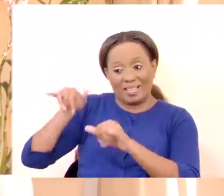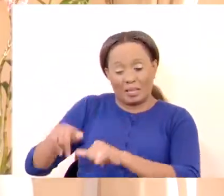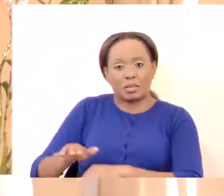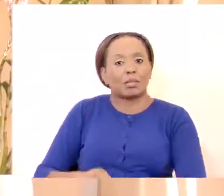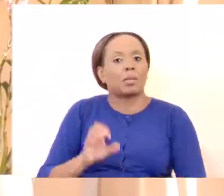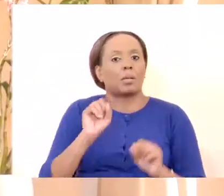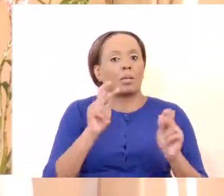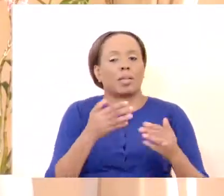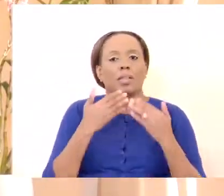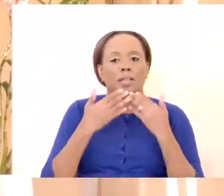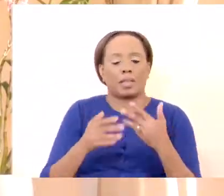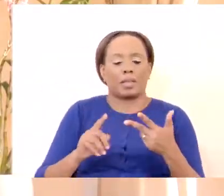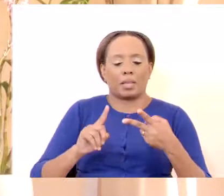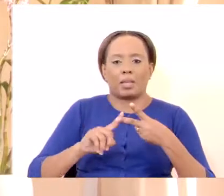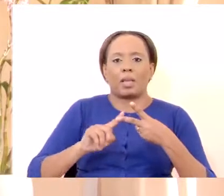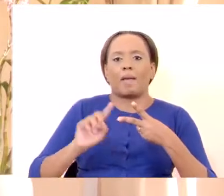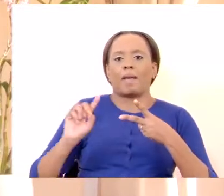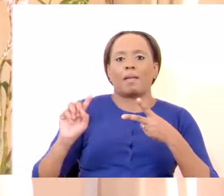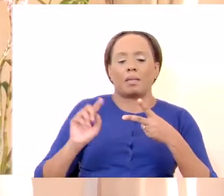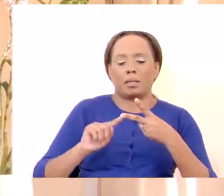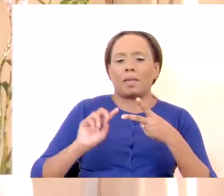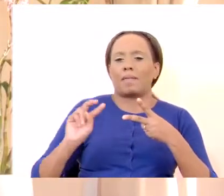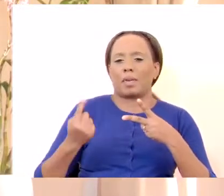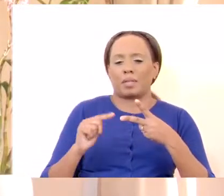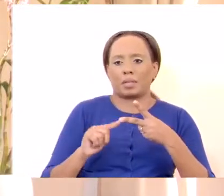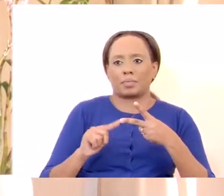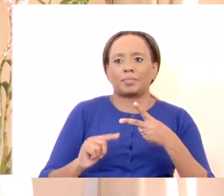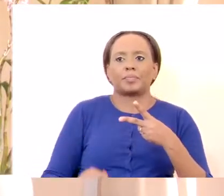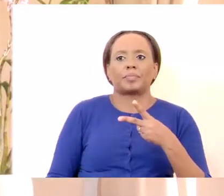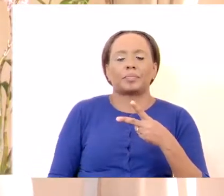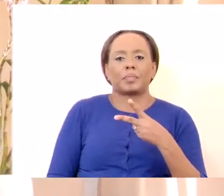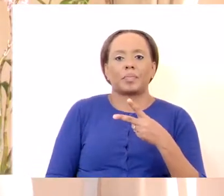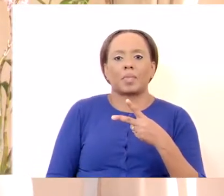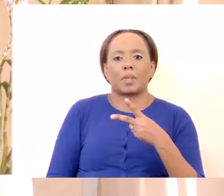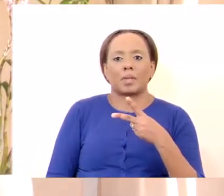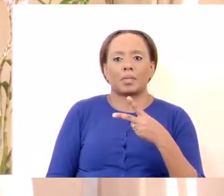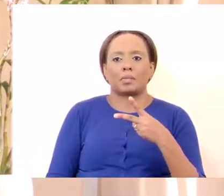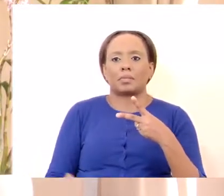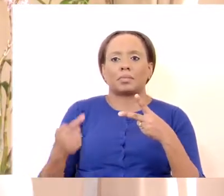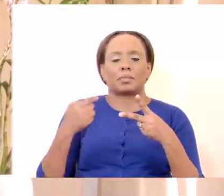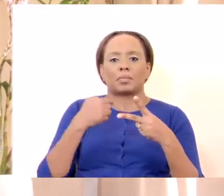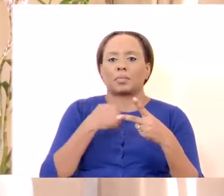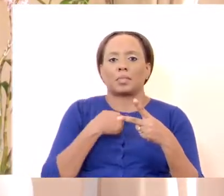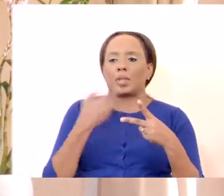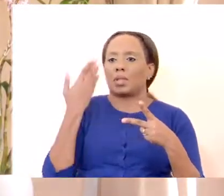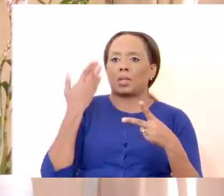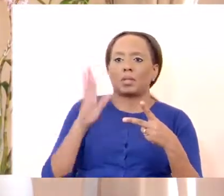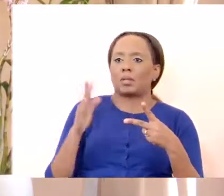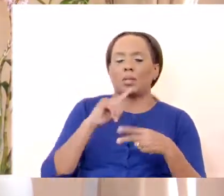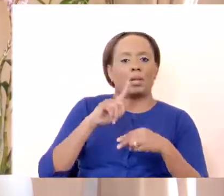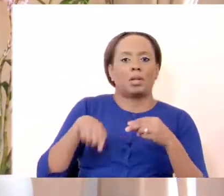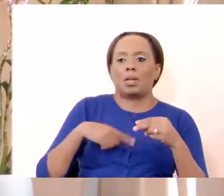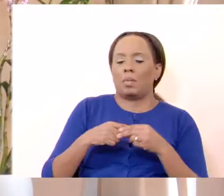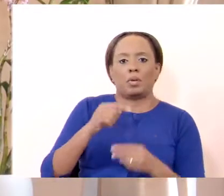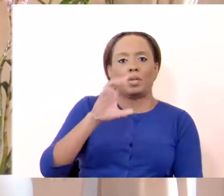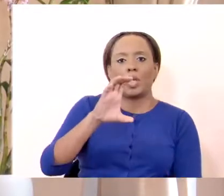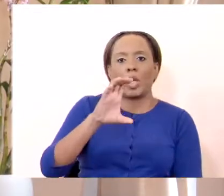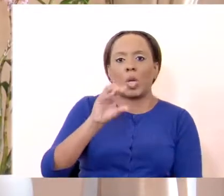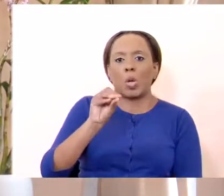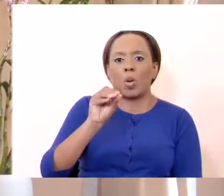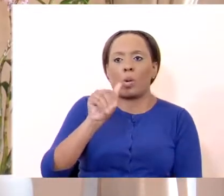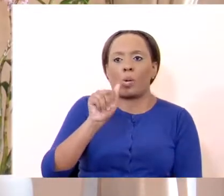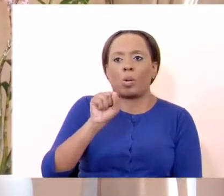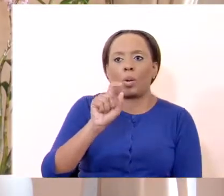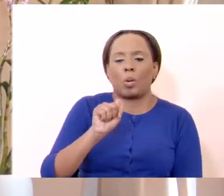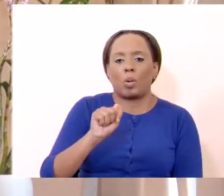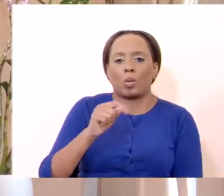Thank you, and let me start with the second question, because I will say to you that I am not aware of a bubble at the Coast Guard base,